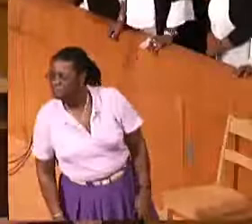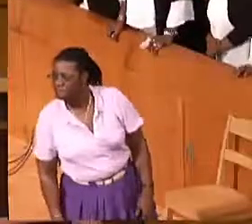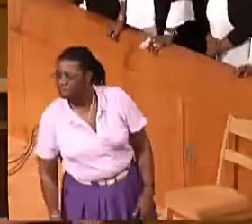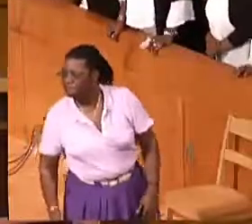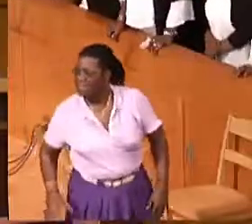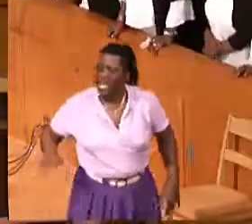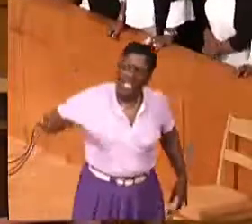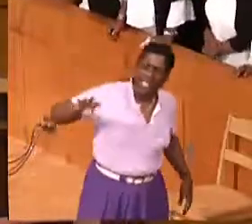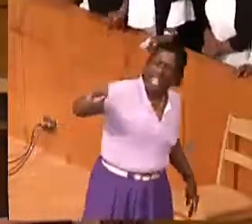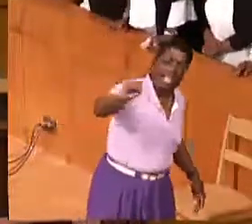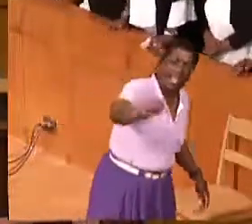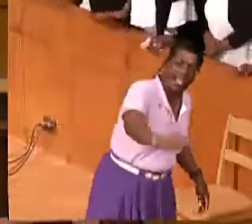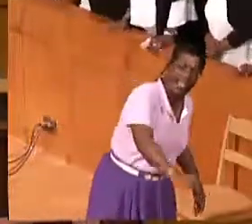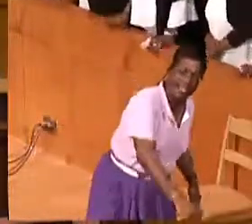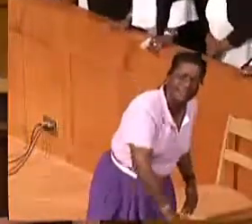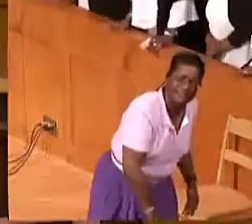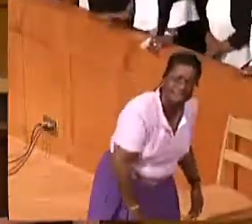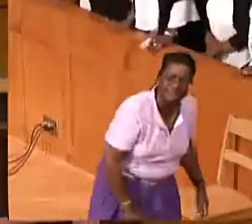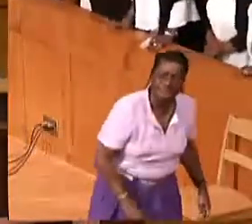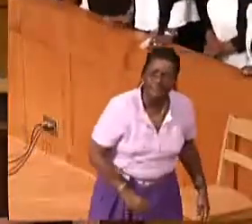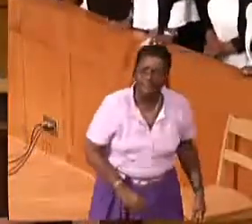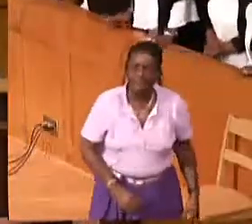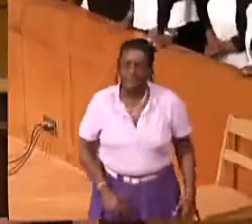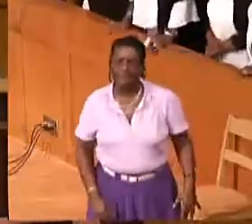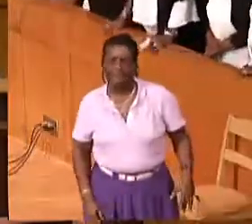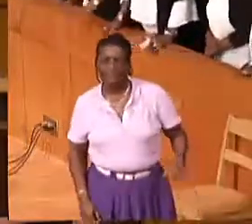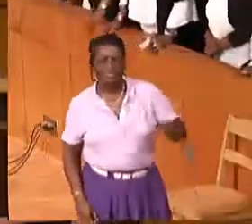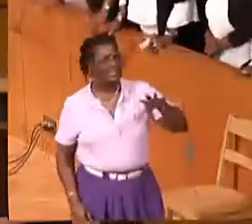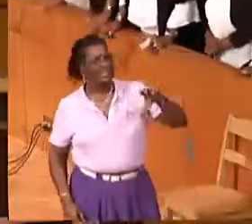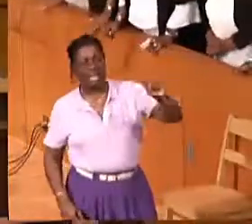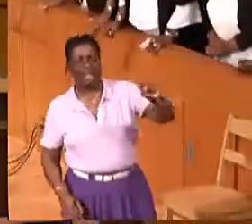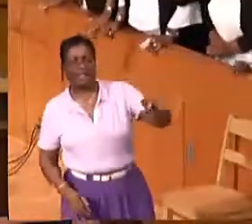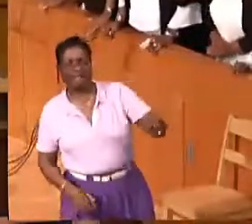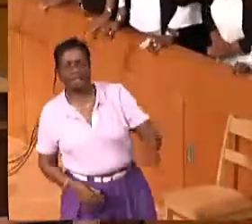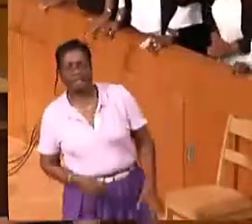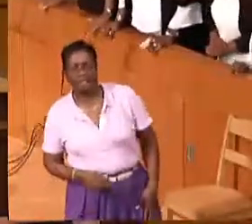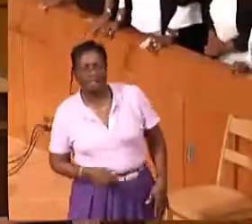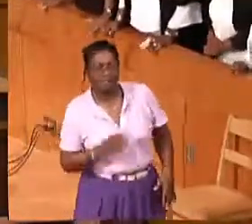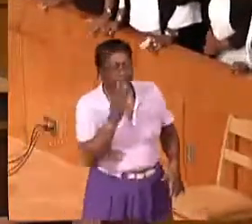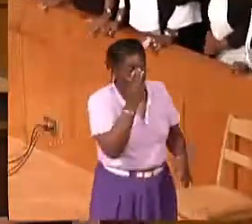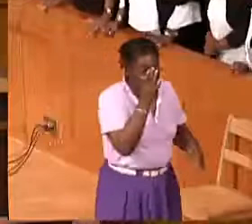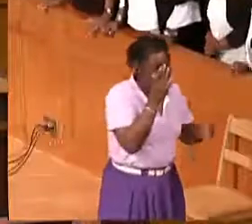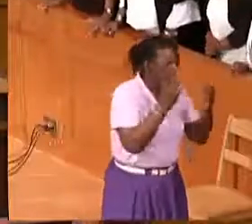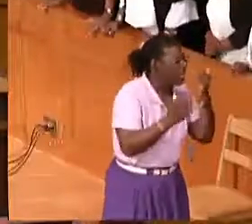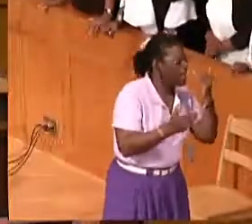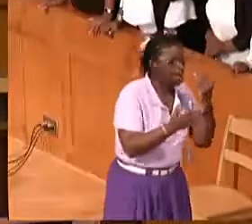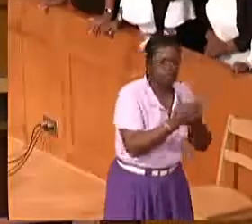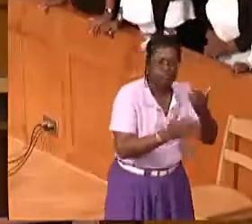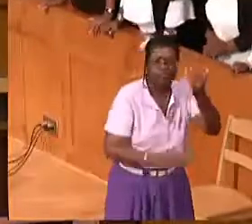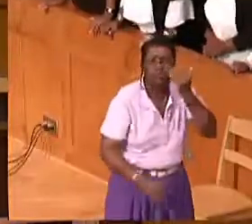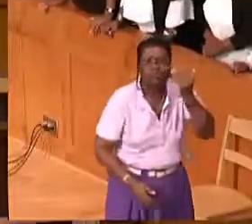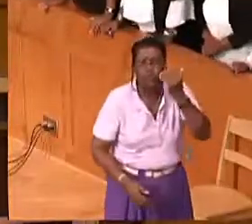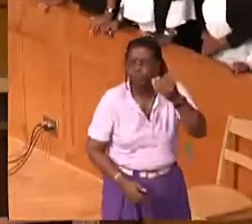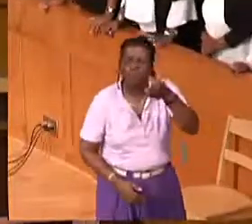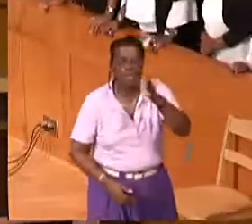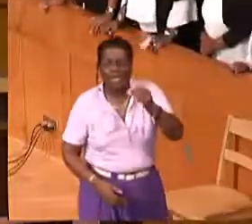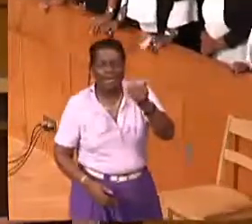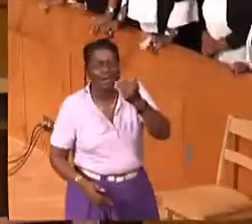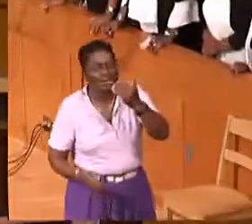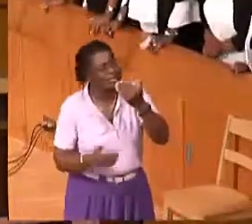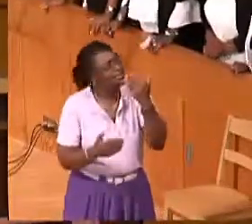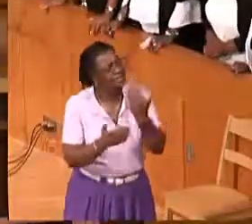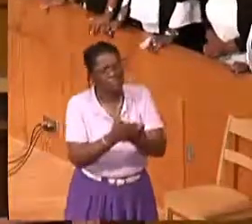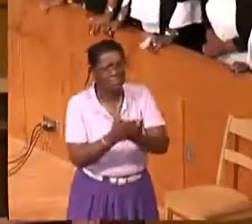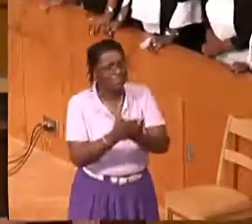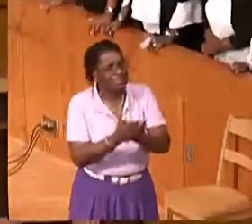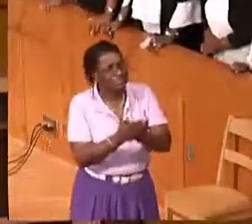say yeah, ain't he all right? I got to close this word. I met the